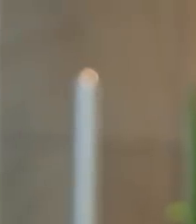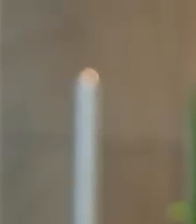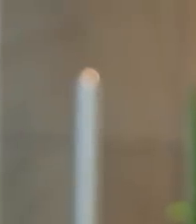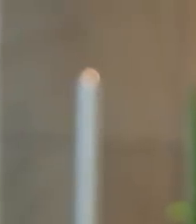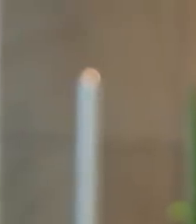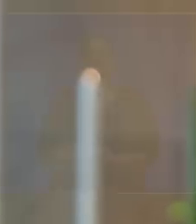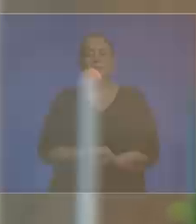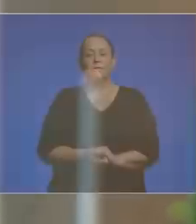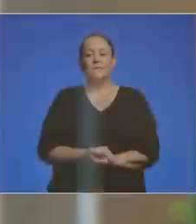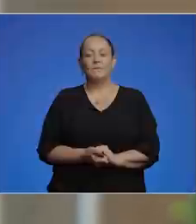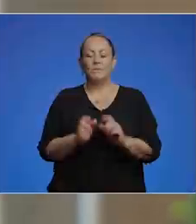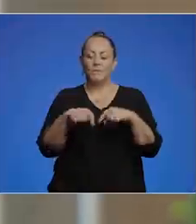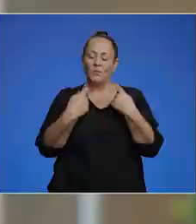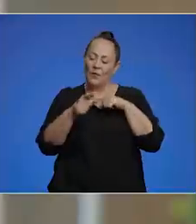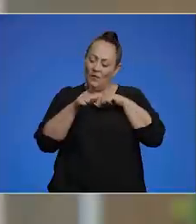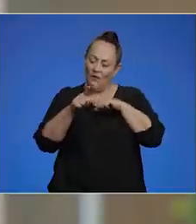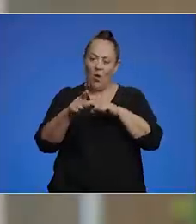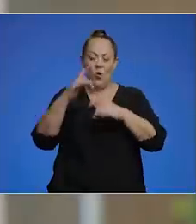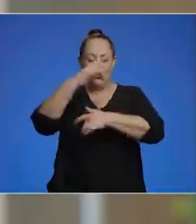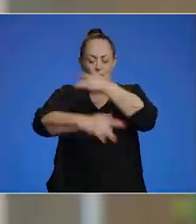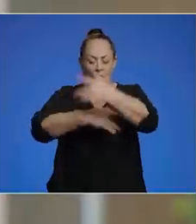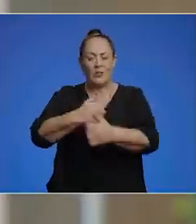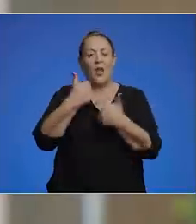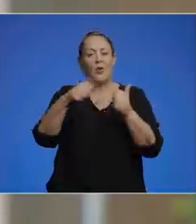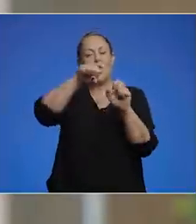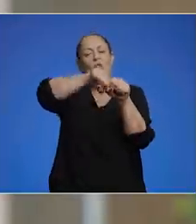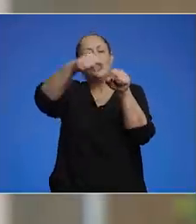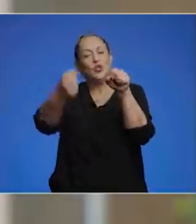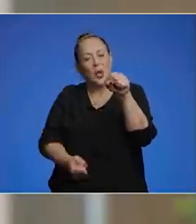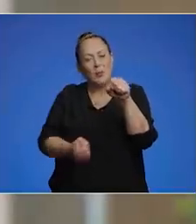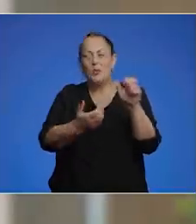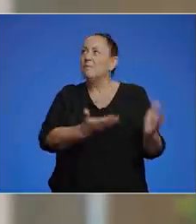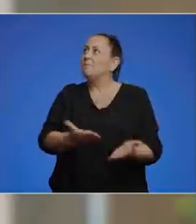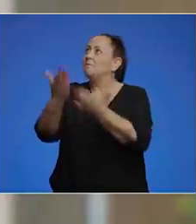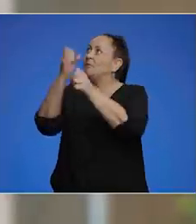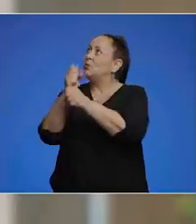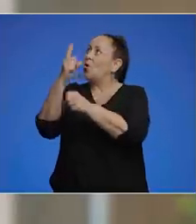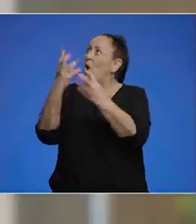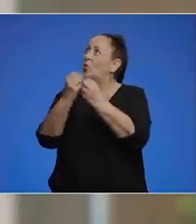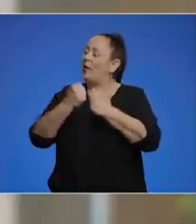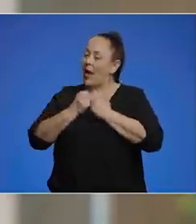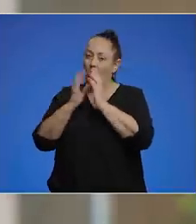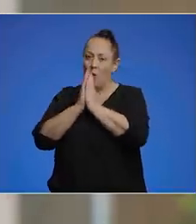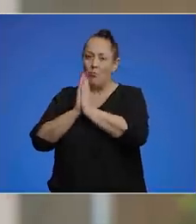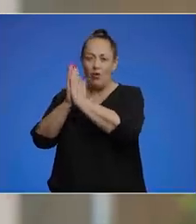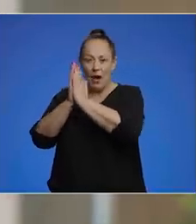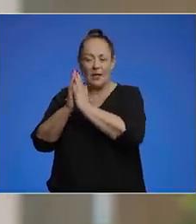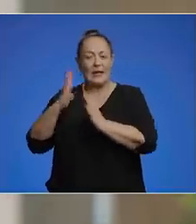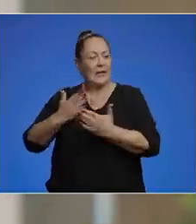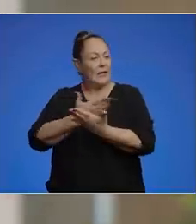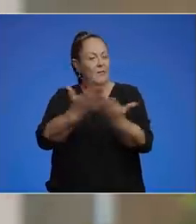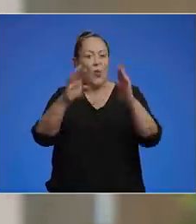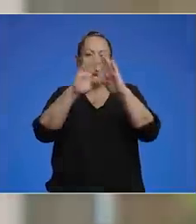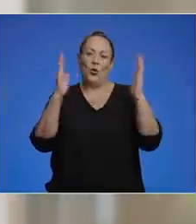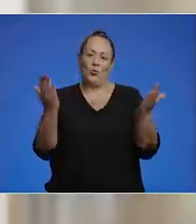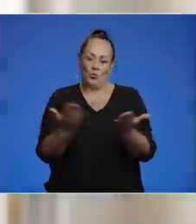Amen. As followers of Christ, the Good Shepherd, let us come to God in prayer with our needs and those